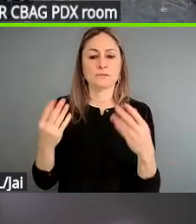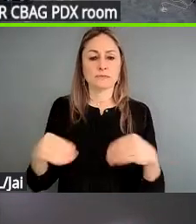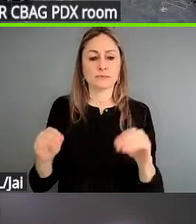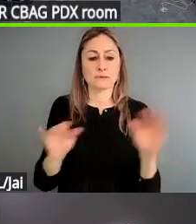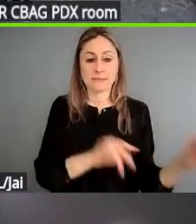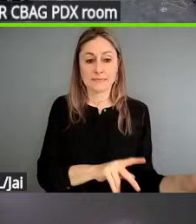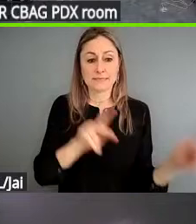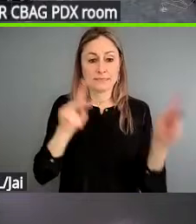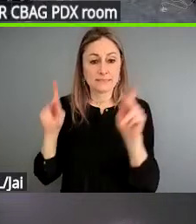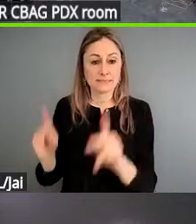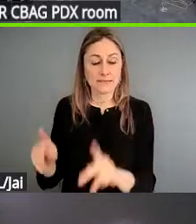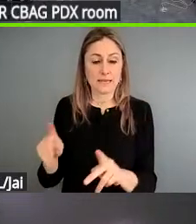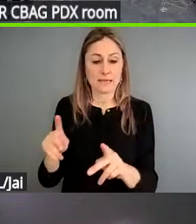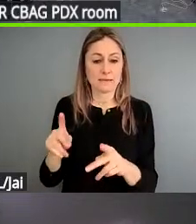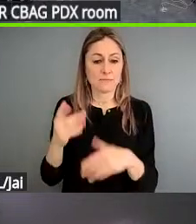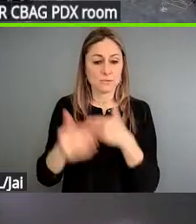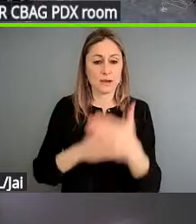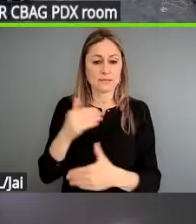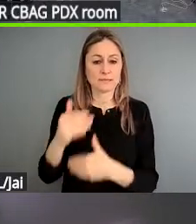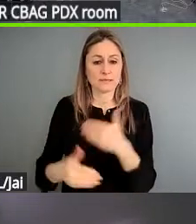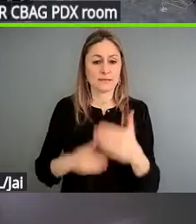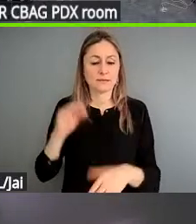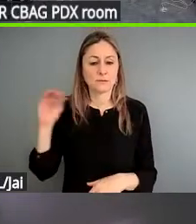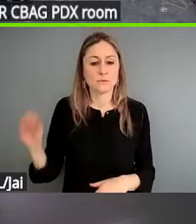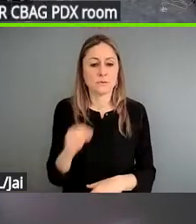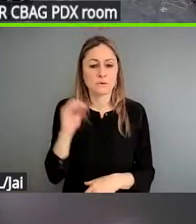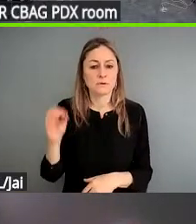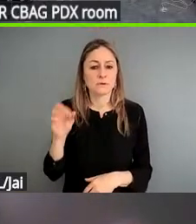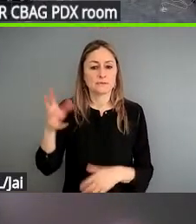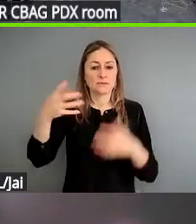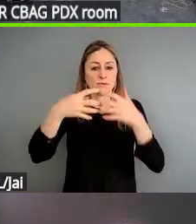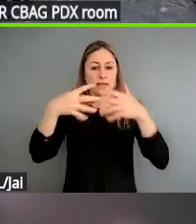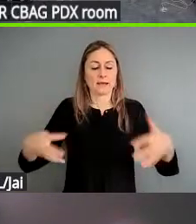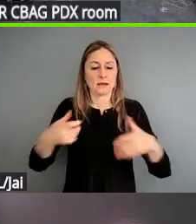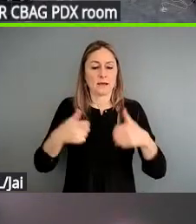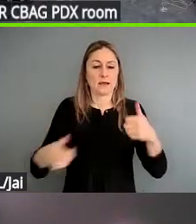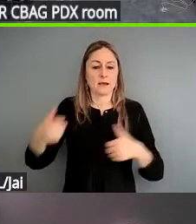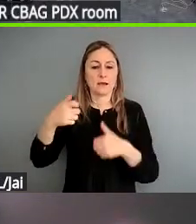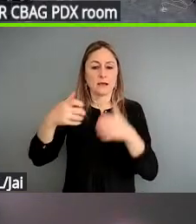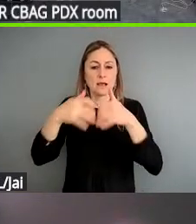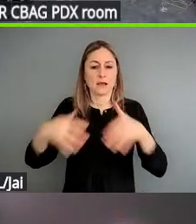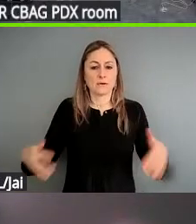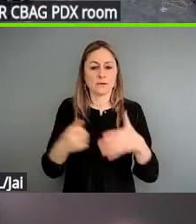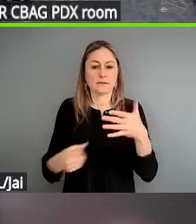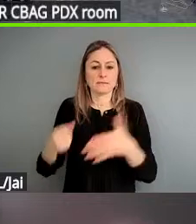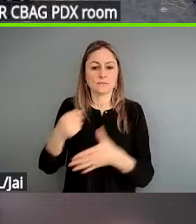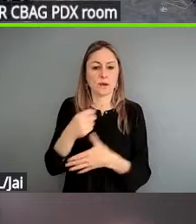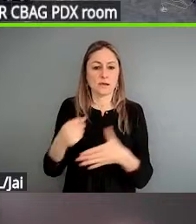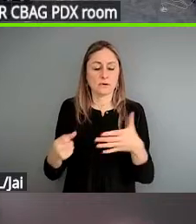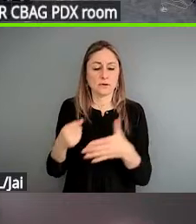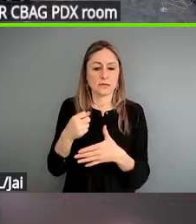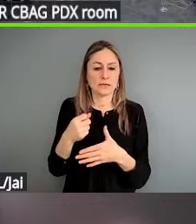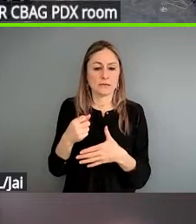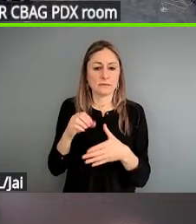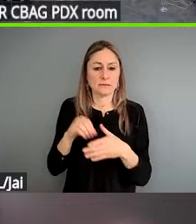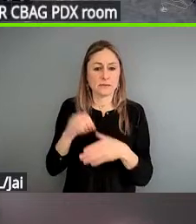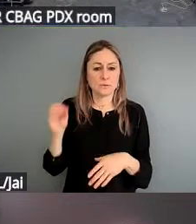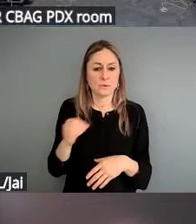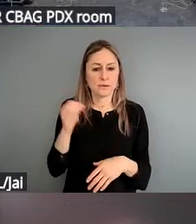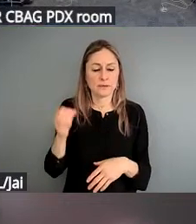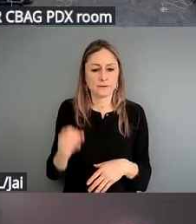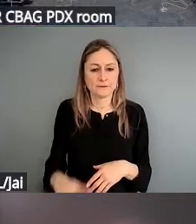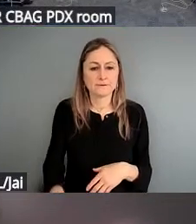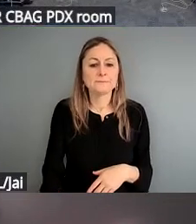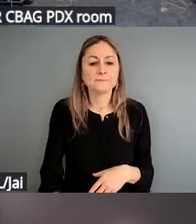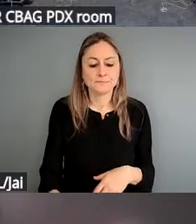disposal process that exists or sort of hierarchy of priority that exists within Oregon? Yeah,